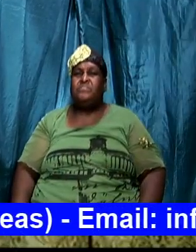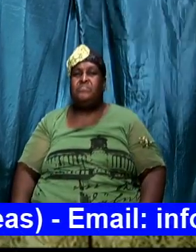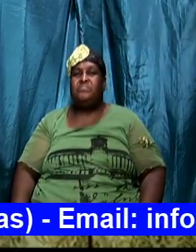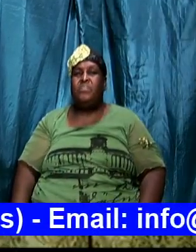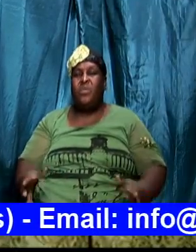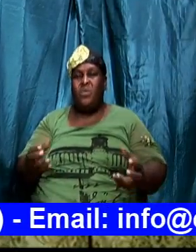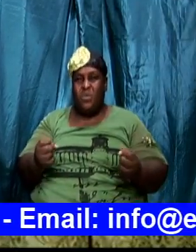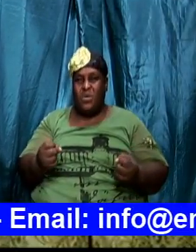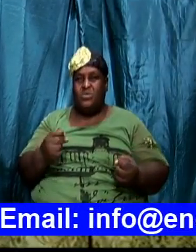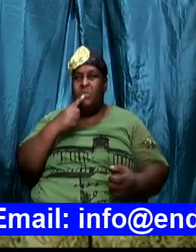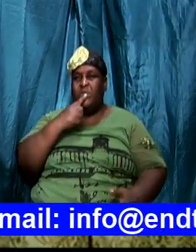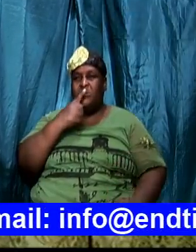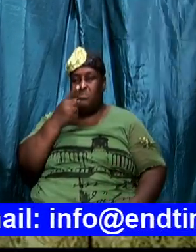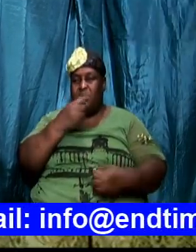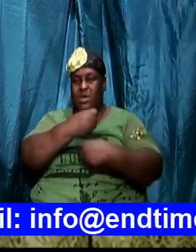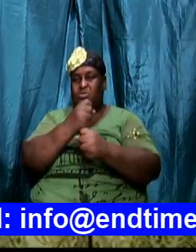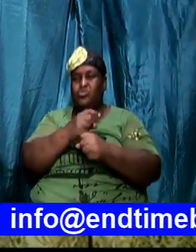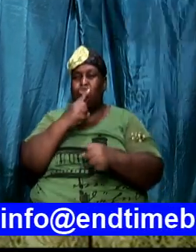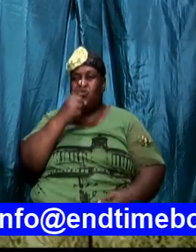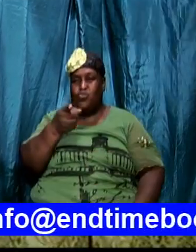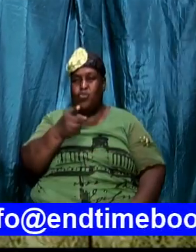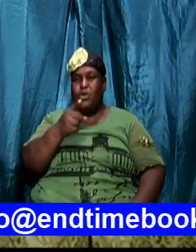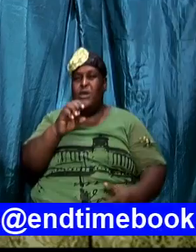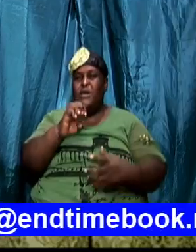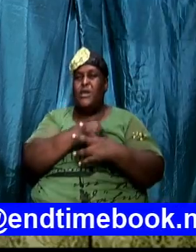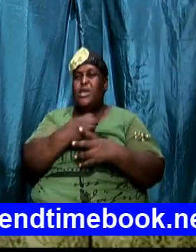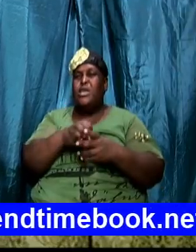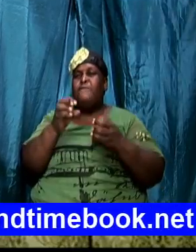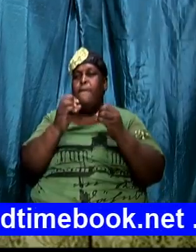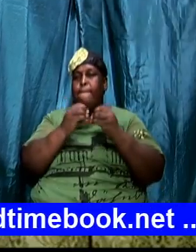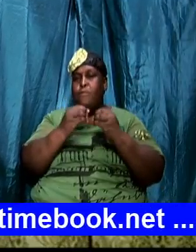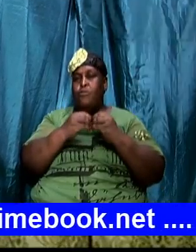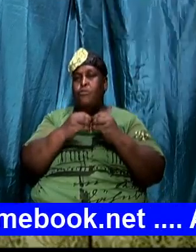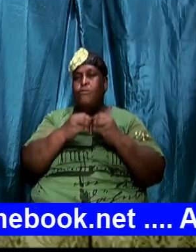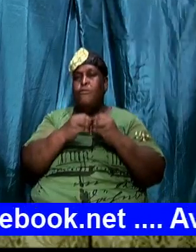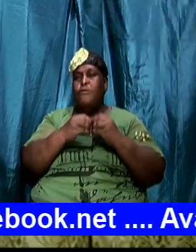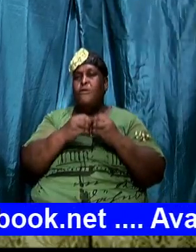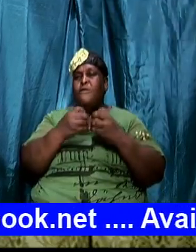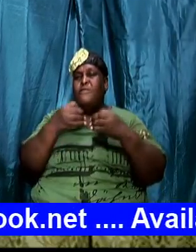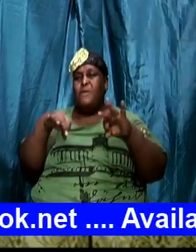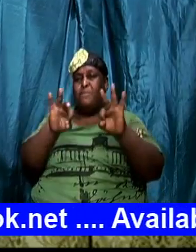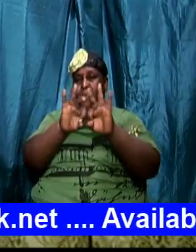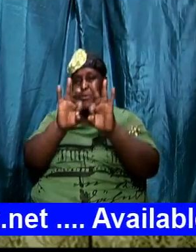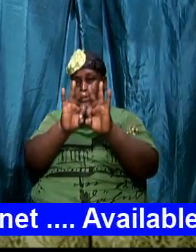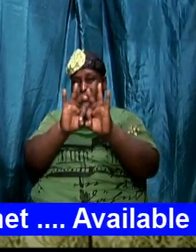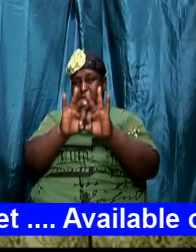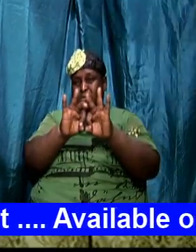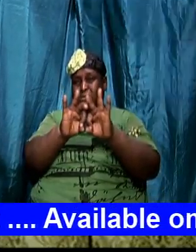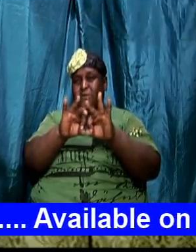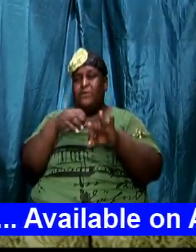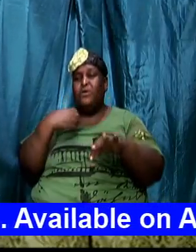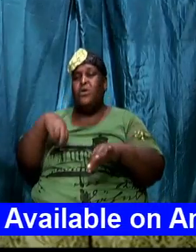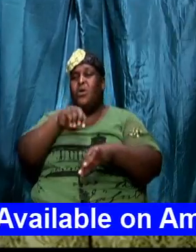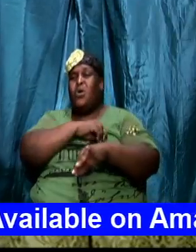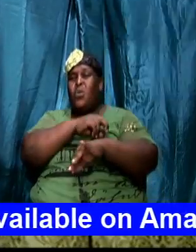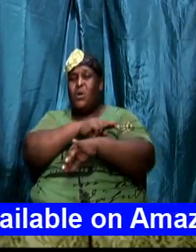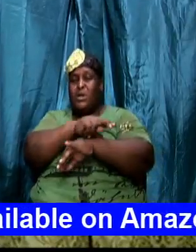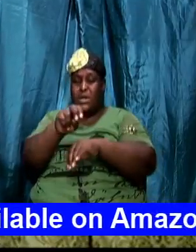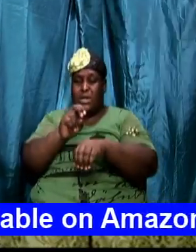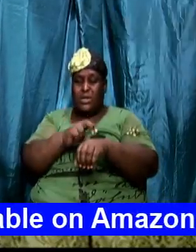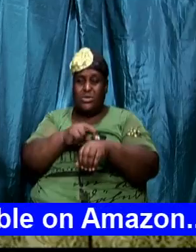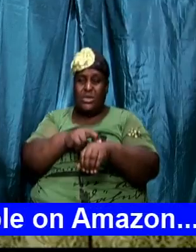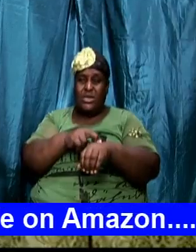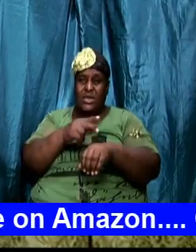affirm even more the crucial nature of us seeing the